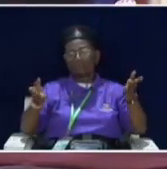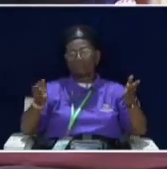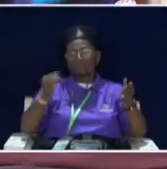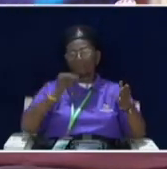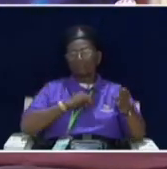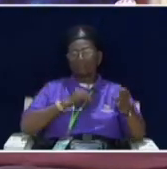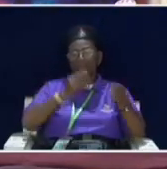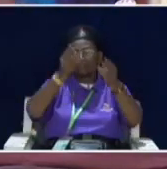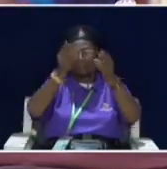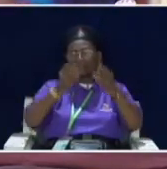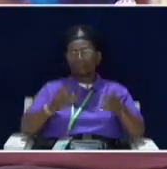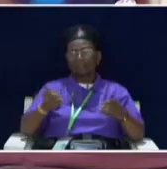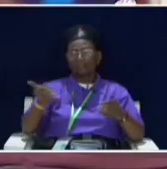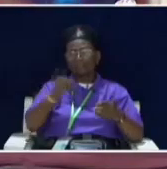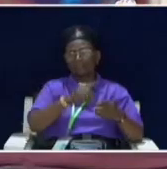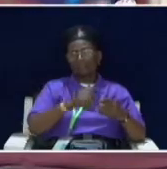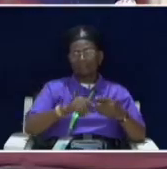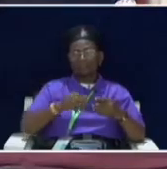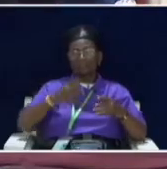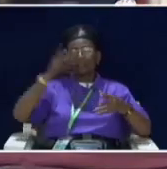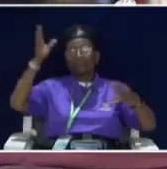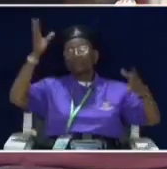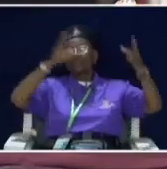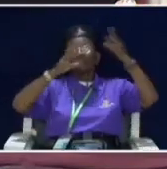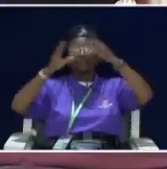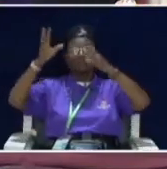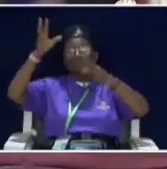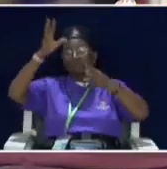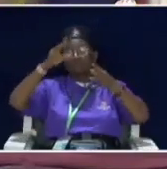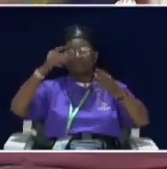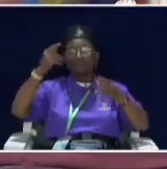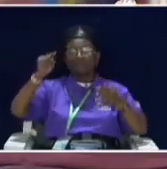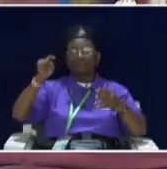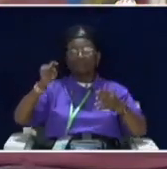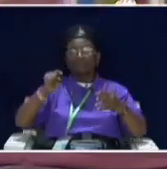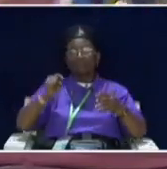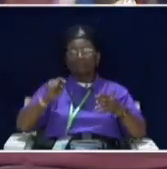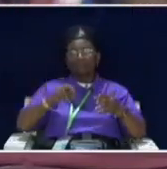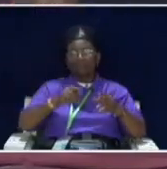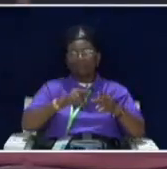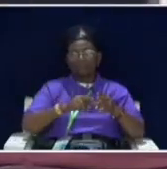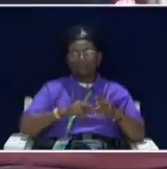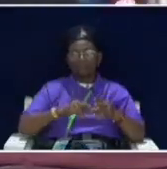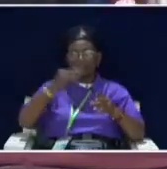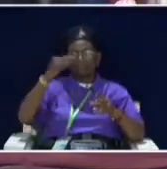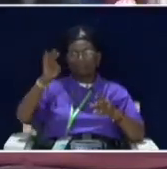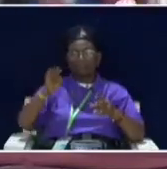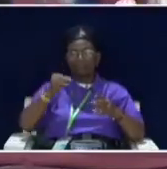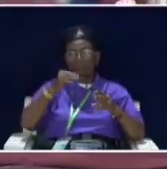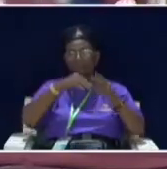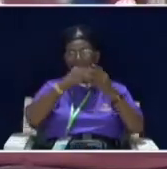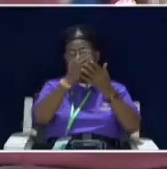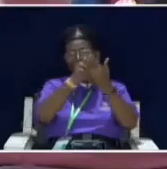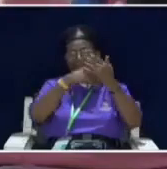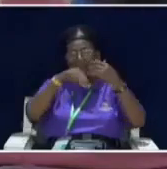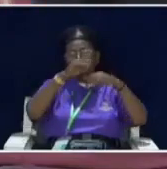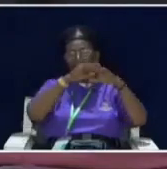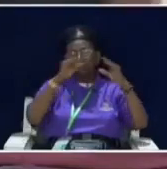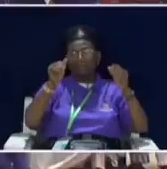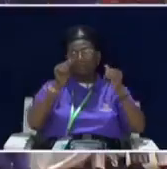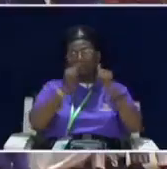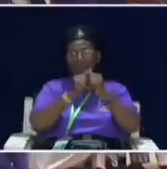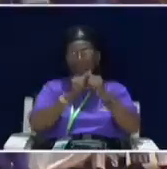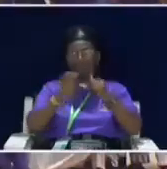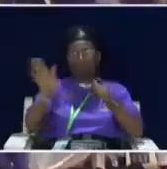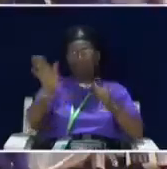you to storm the throne of heaven. Mo fe ki o lo siwaju ite Olorun with your prayer. Pelu adura